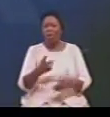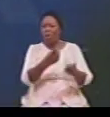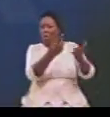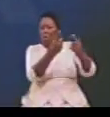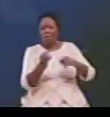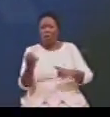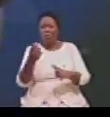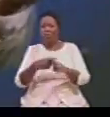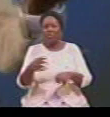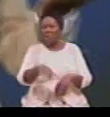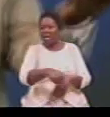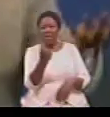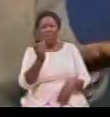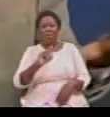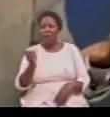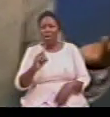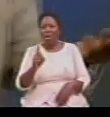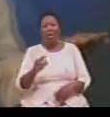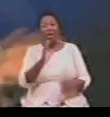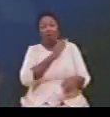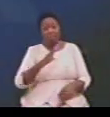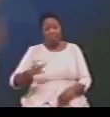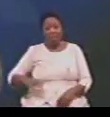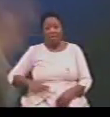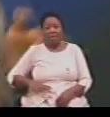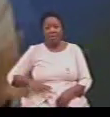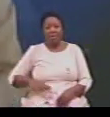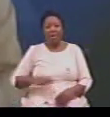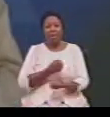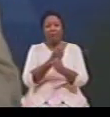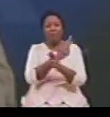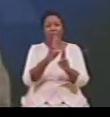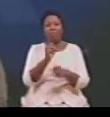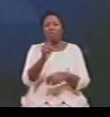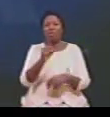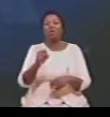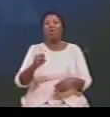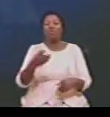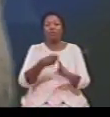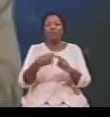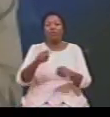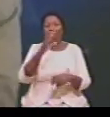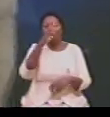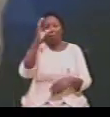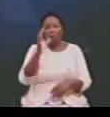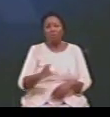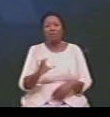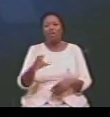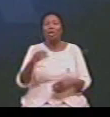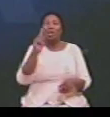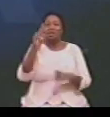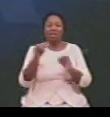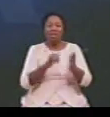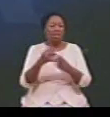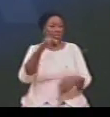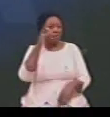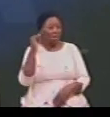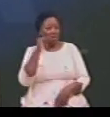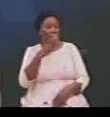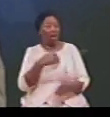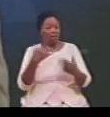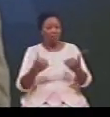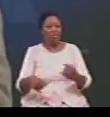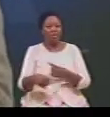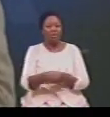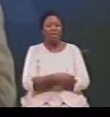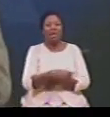coming from anywhere. Christ redeems from the curse. He did it yesterday and